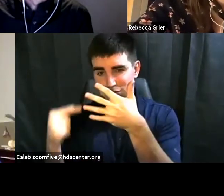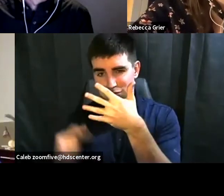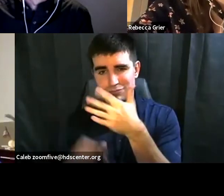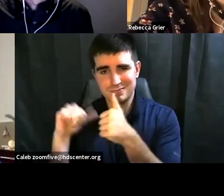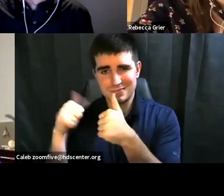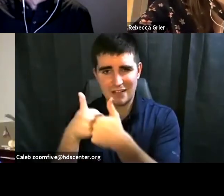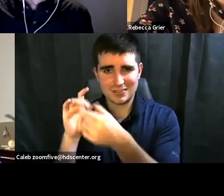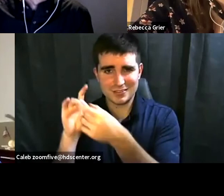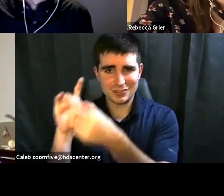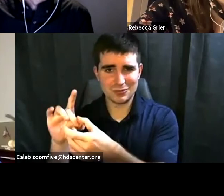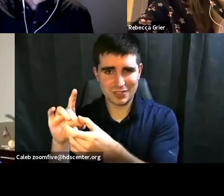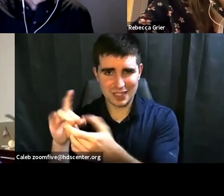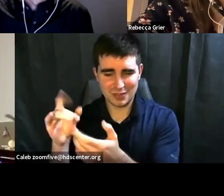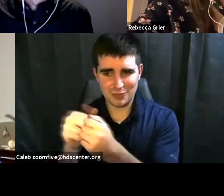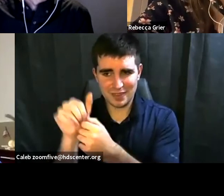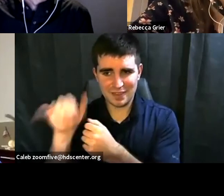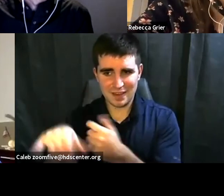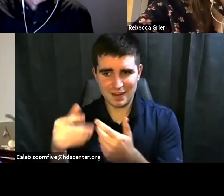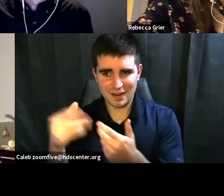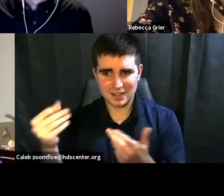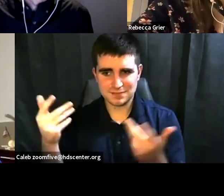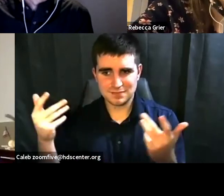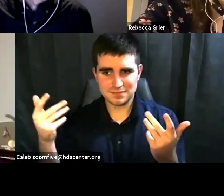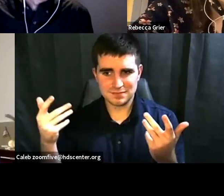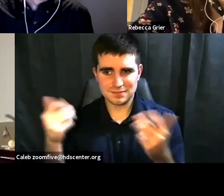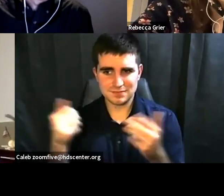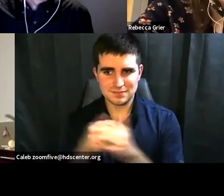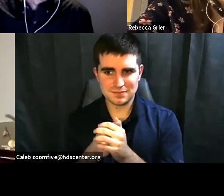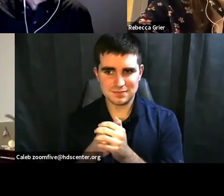associated, and it's